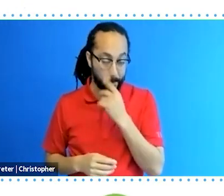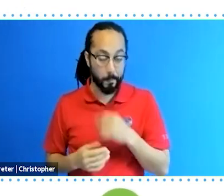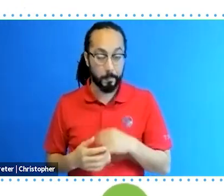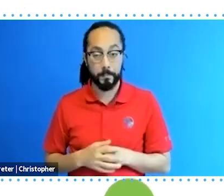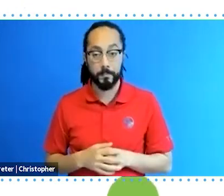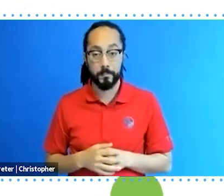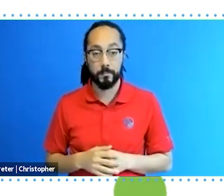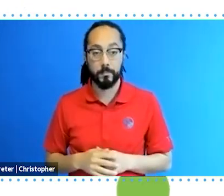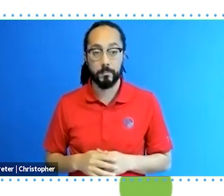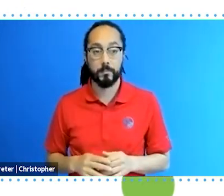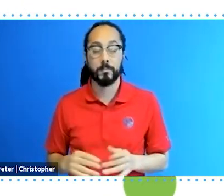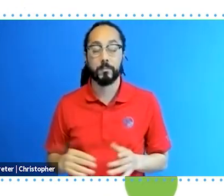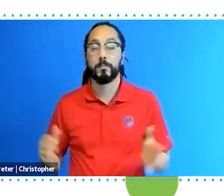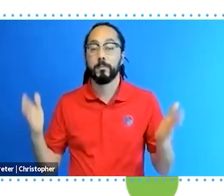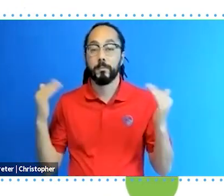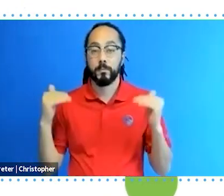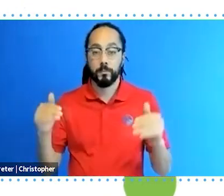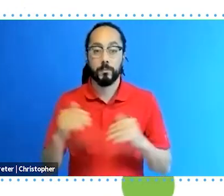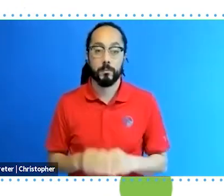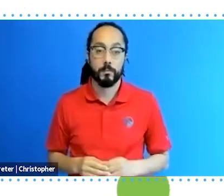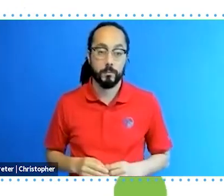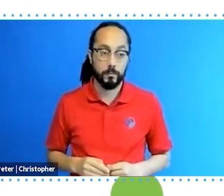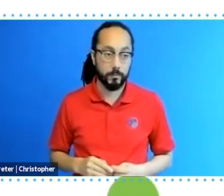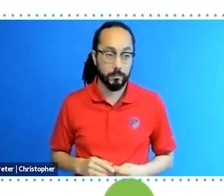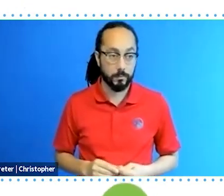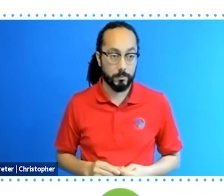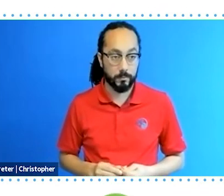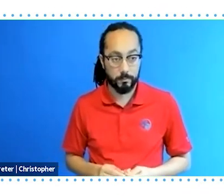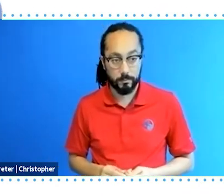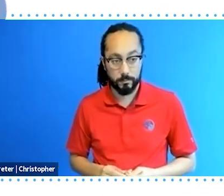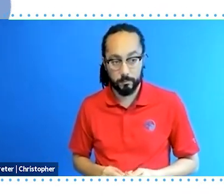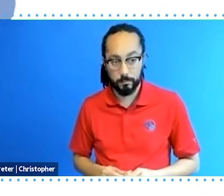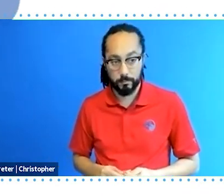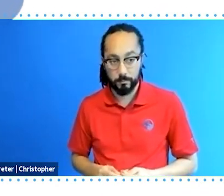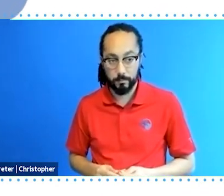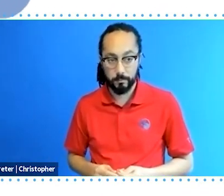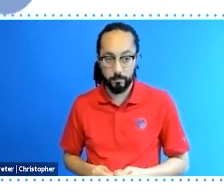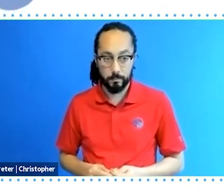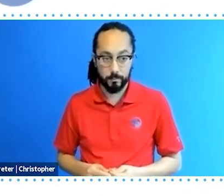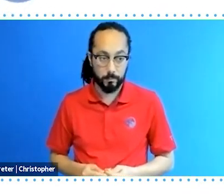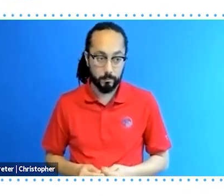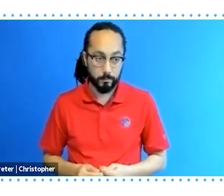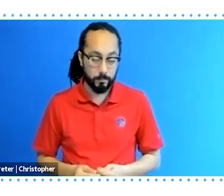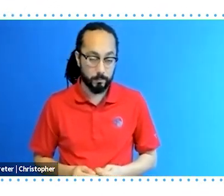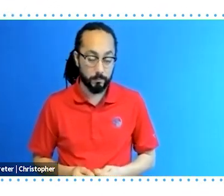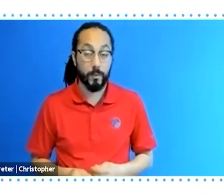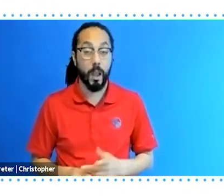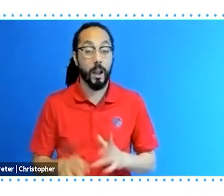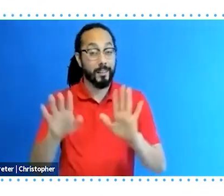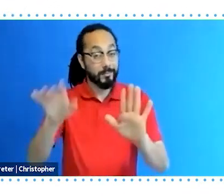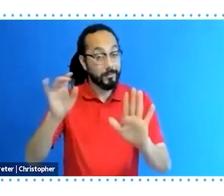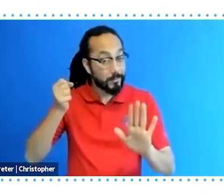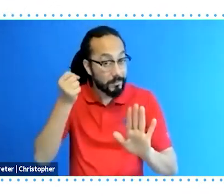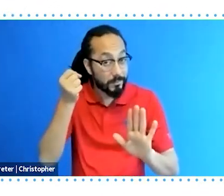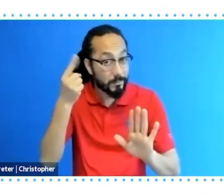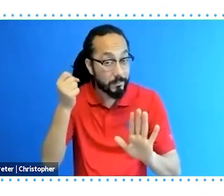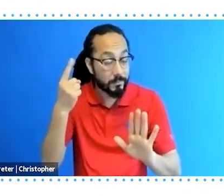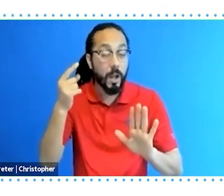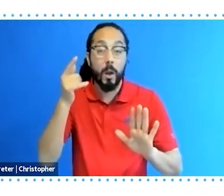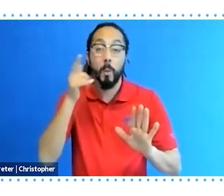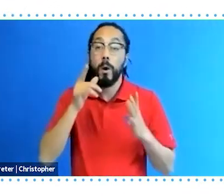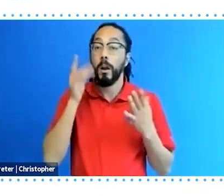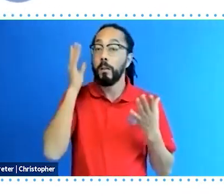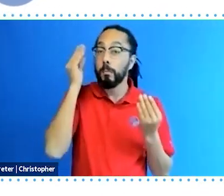So Jeanne, I think next slide is good. One caveat, however, is that both Jeanne and